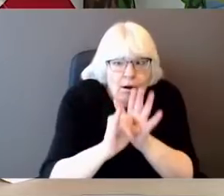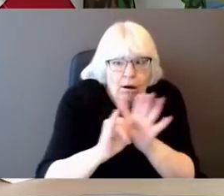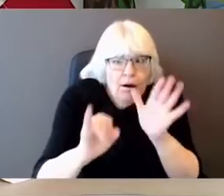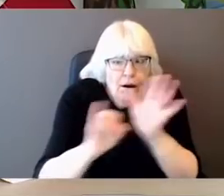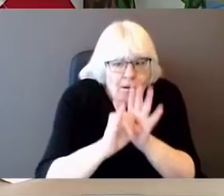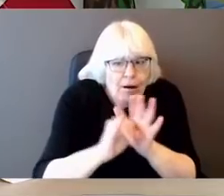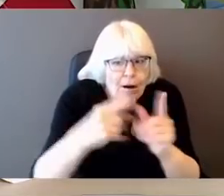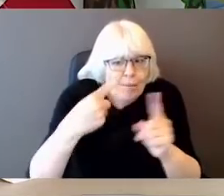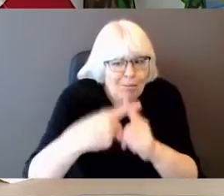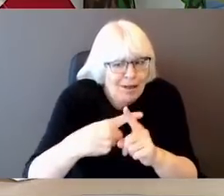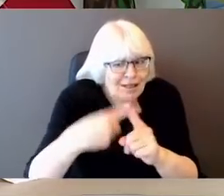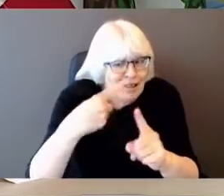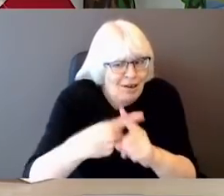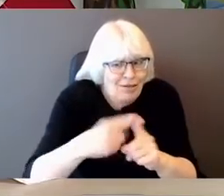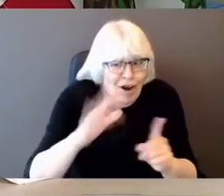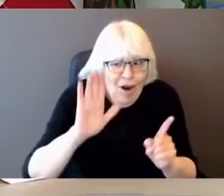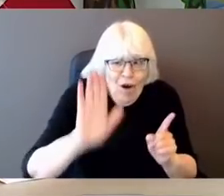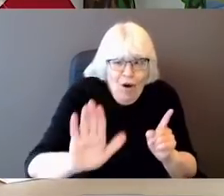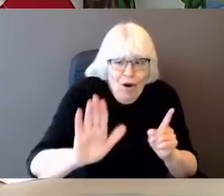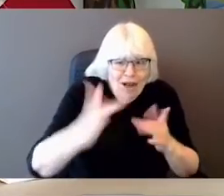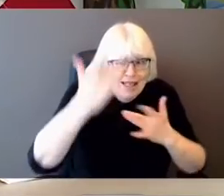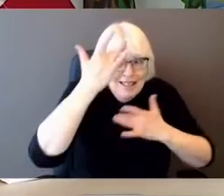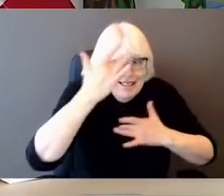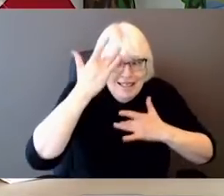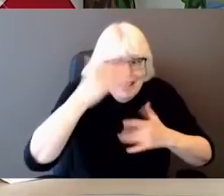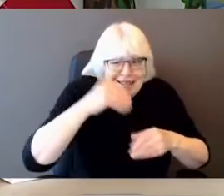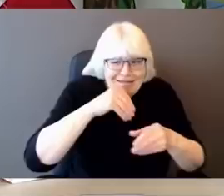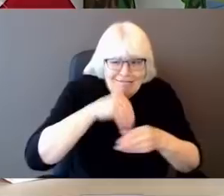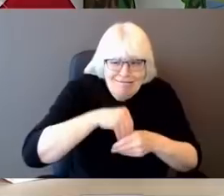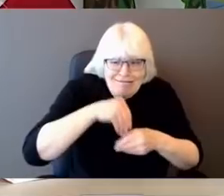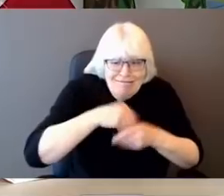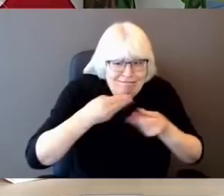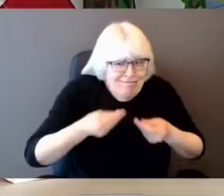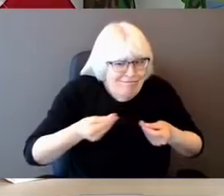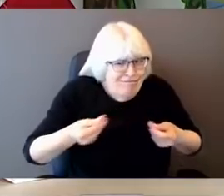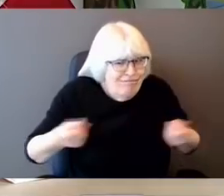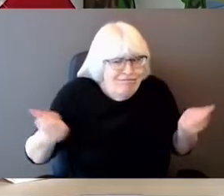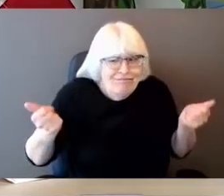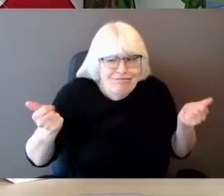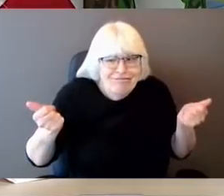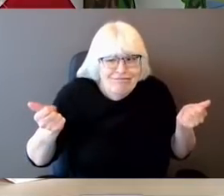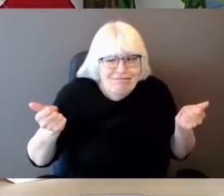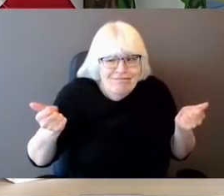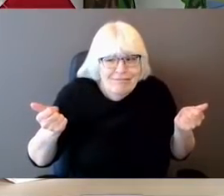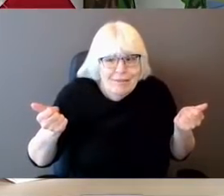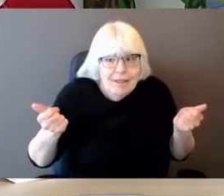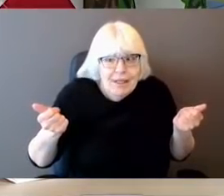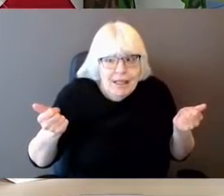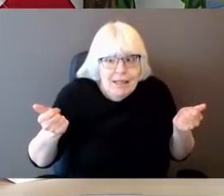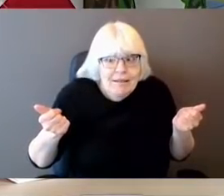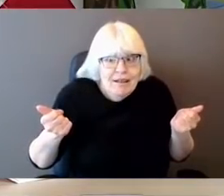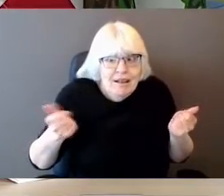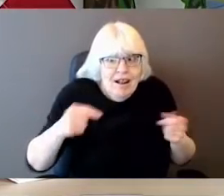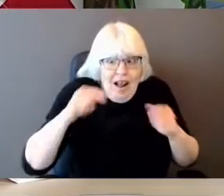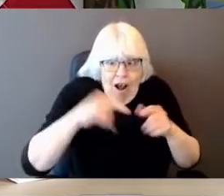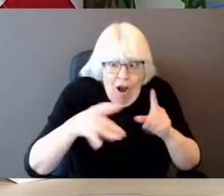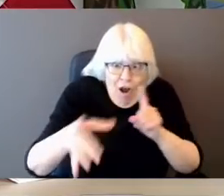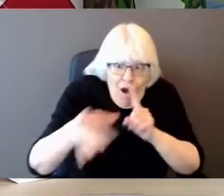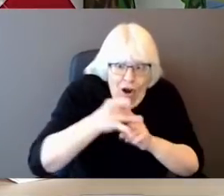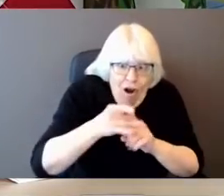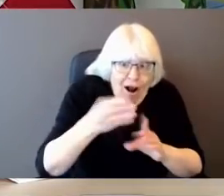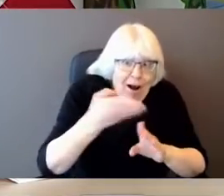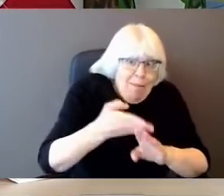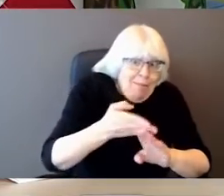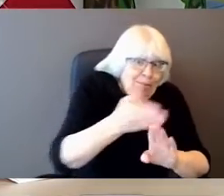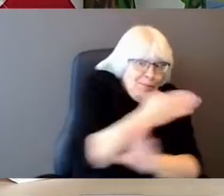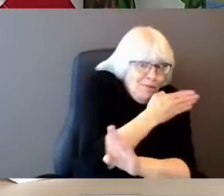infectious. But once again, prior to December 15th, what we're really trying to capture and not lose sight of is